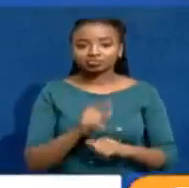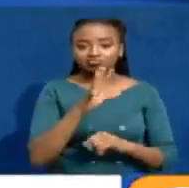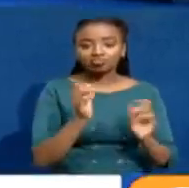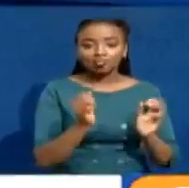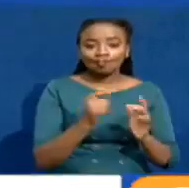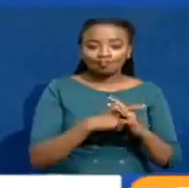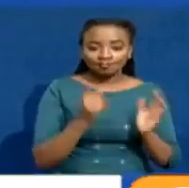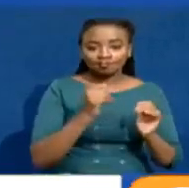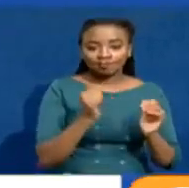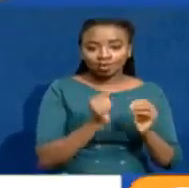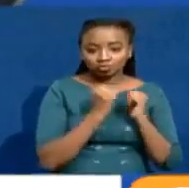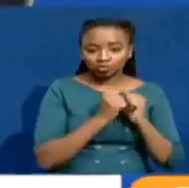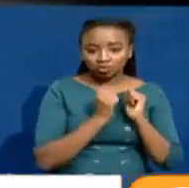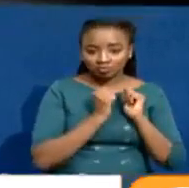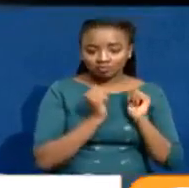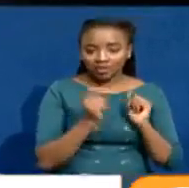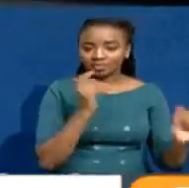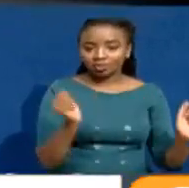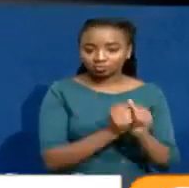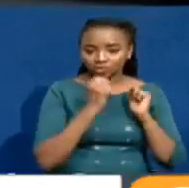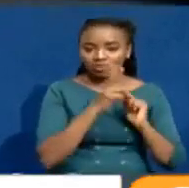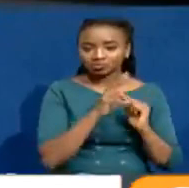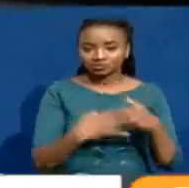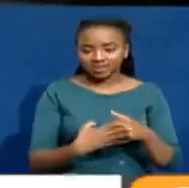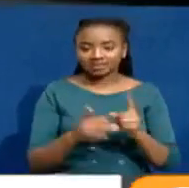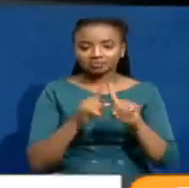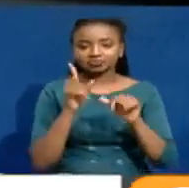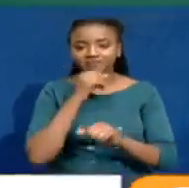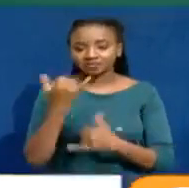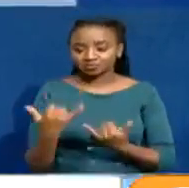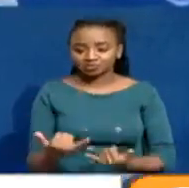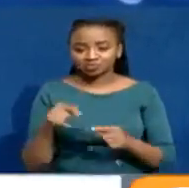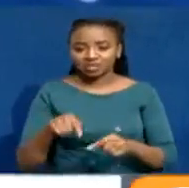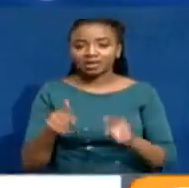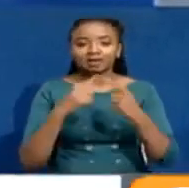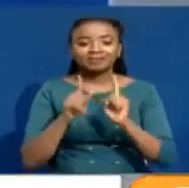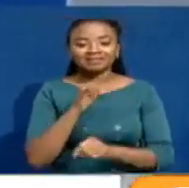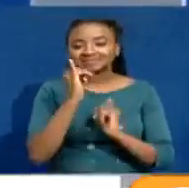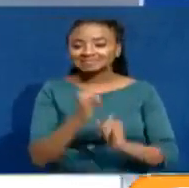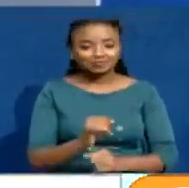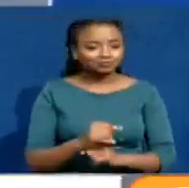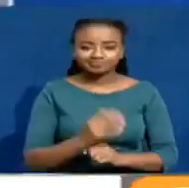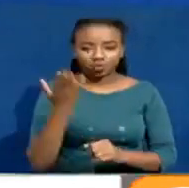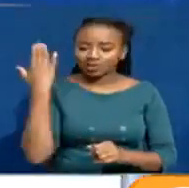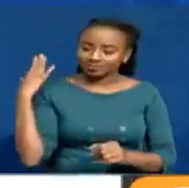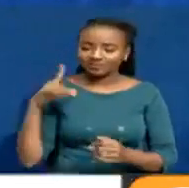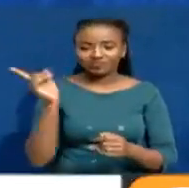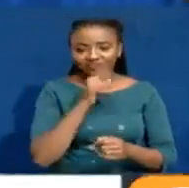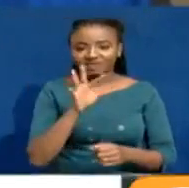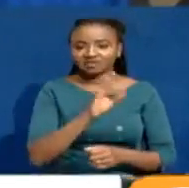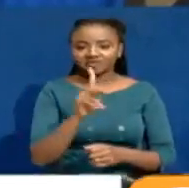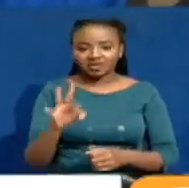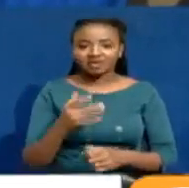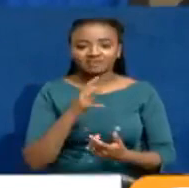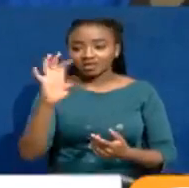and concluded their mission today. The FKF CEO says this is nothing new to the Federation, as they have previously opened their doors to